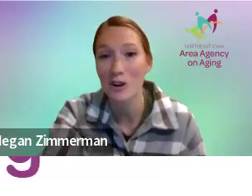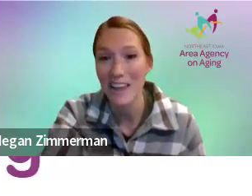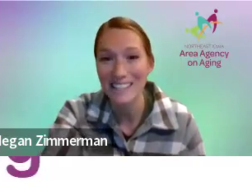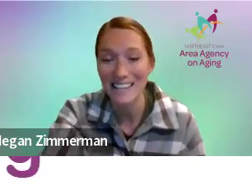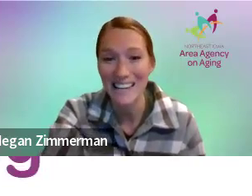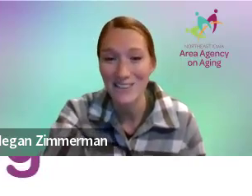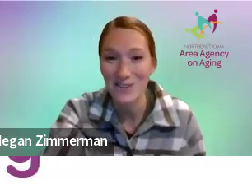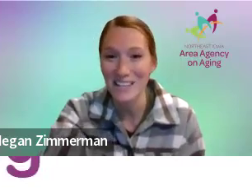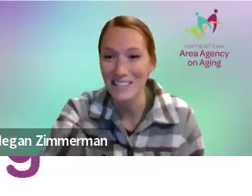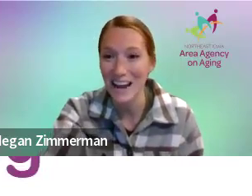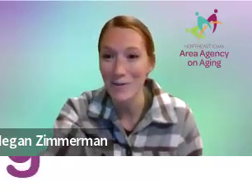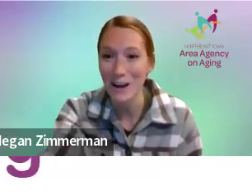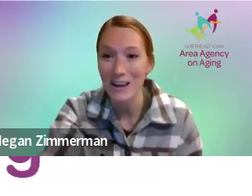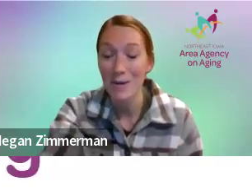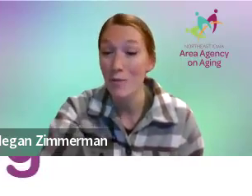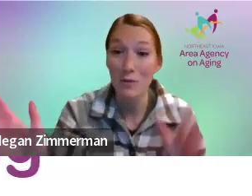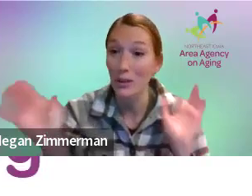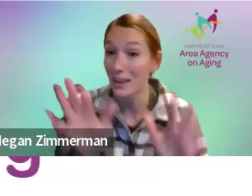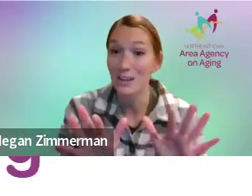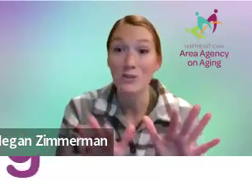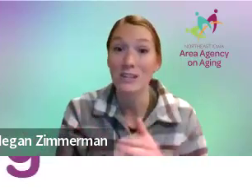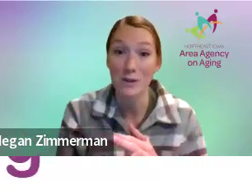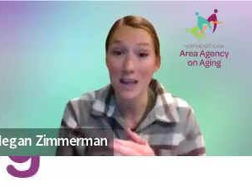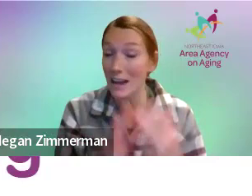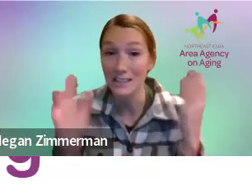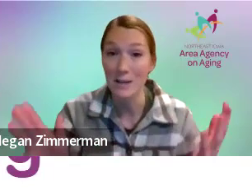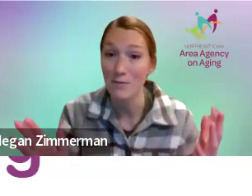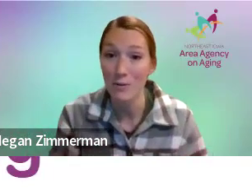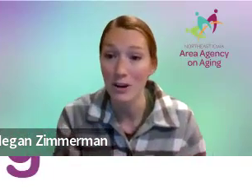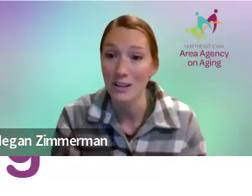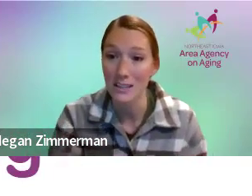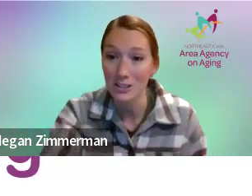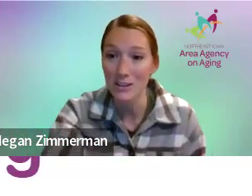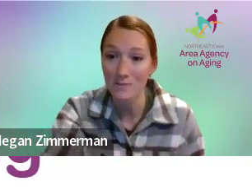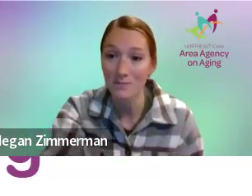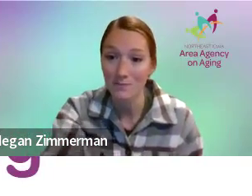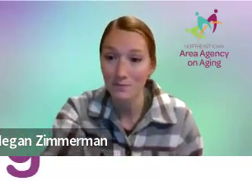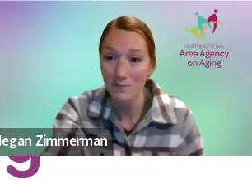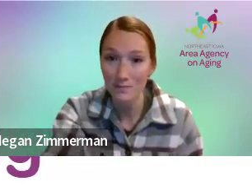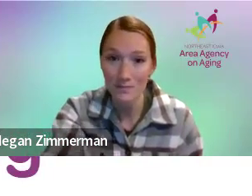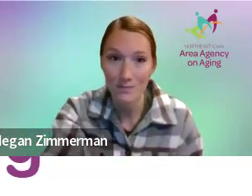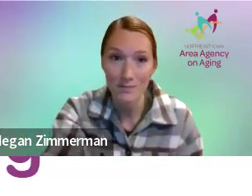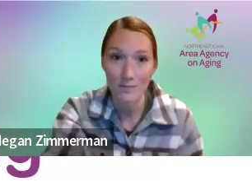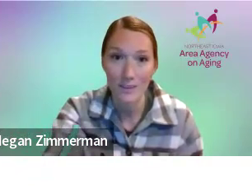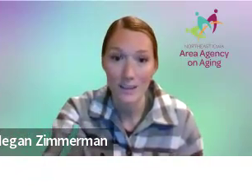hardware store that did it in Northeast Iowa, but we really can do this with any type of organization.